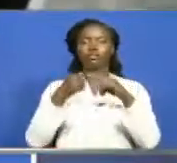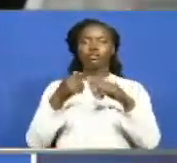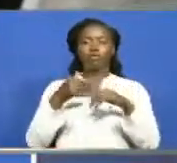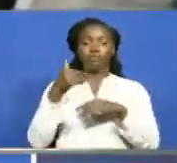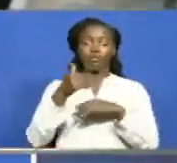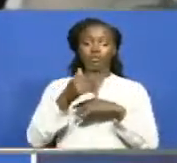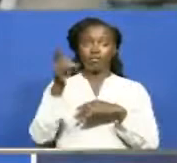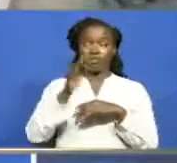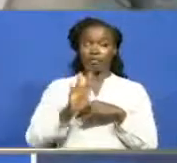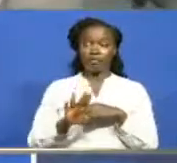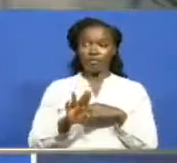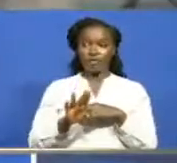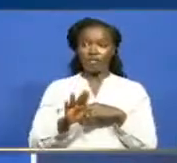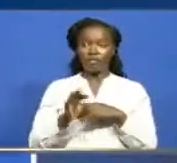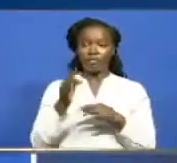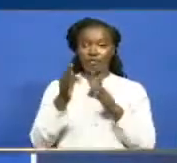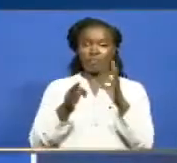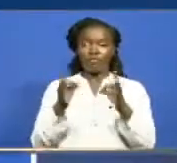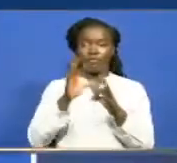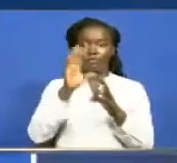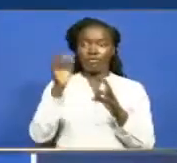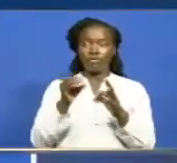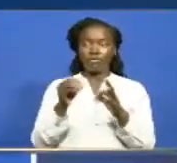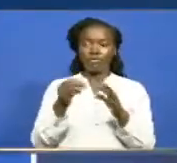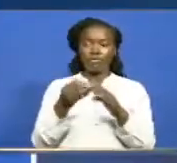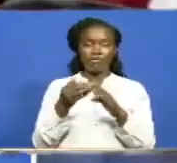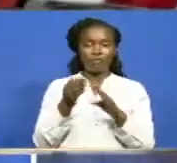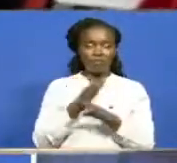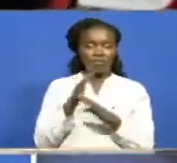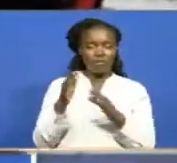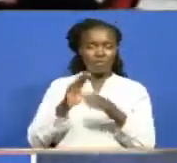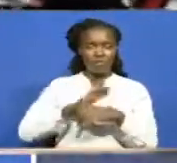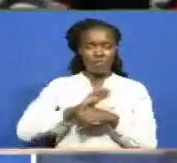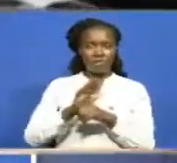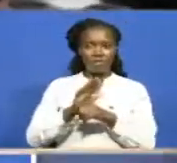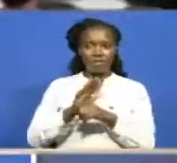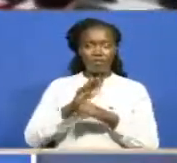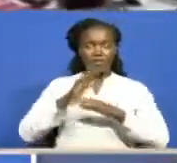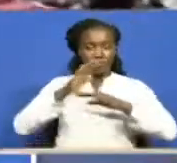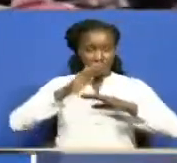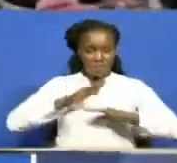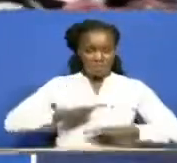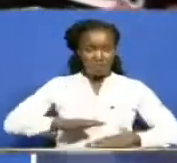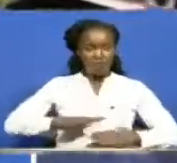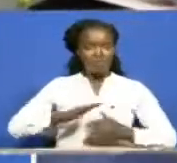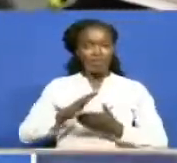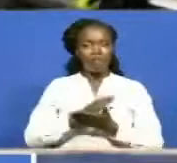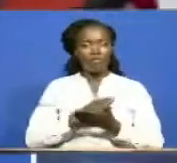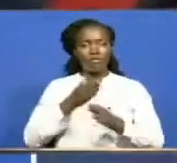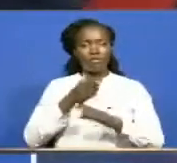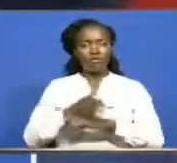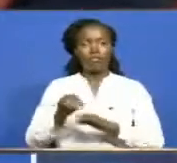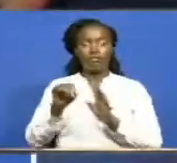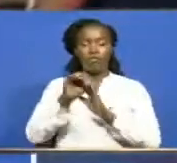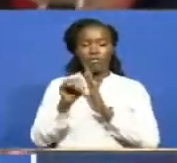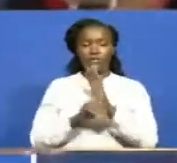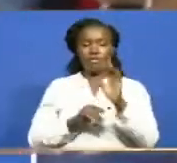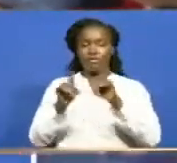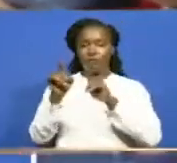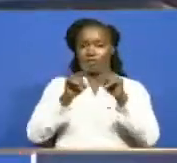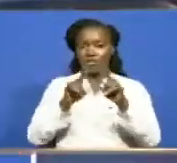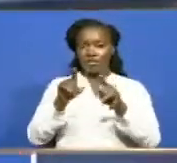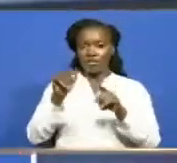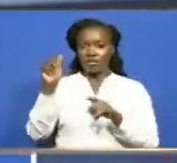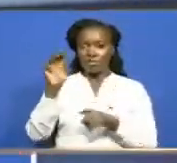quarter could see up to the 3% of pre-COVID domestic levels following relaxation on some cross-state tourism.